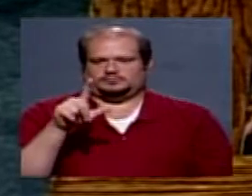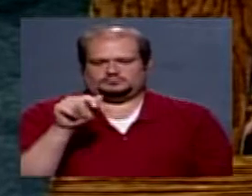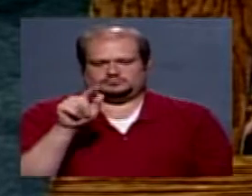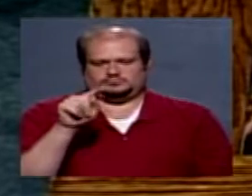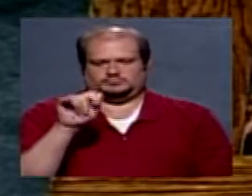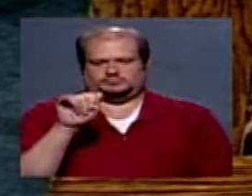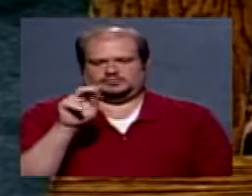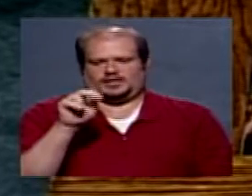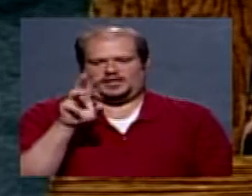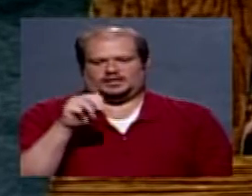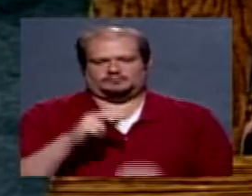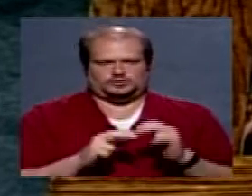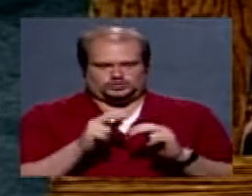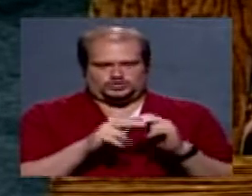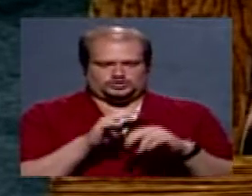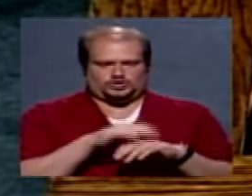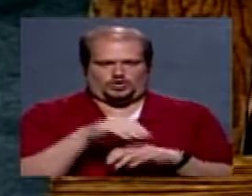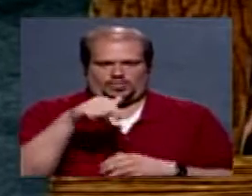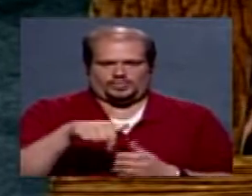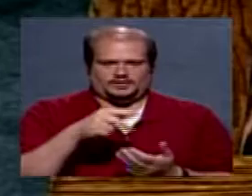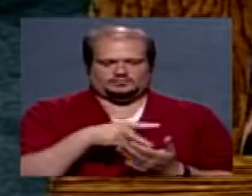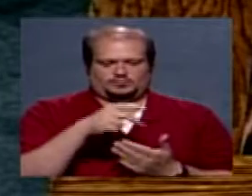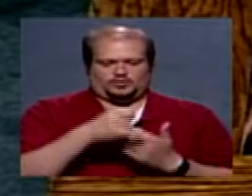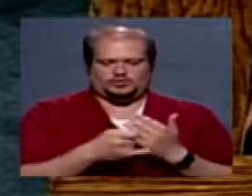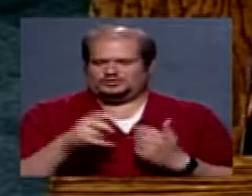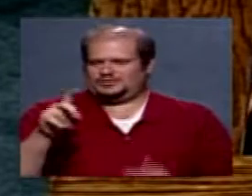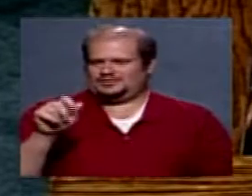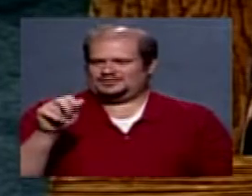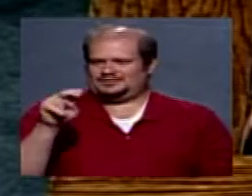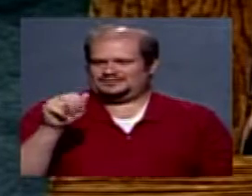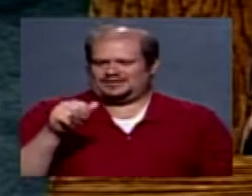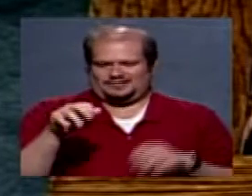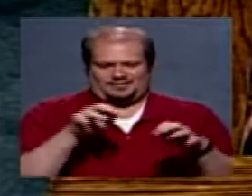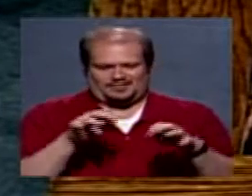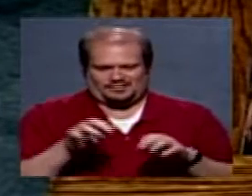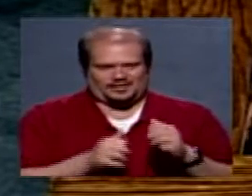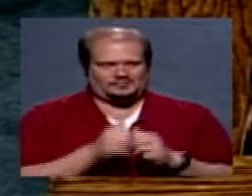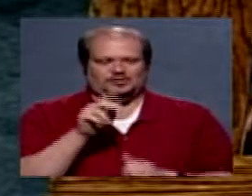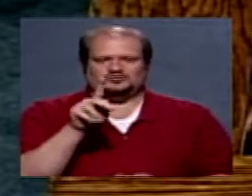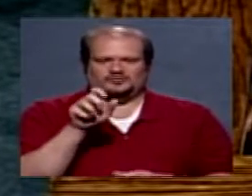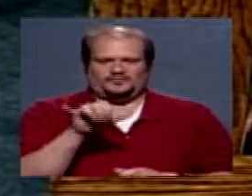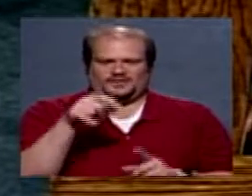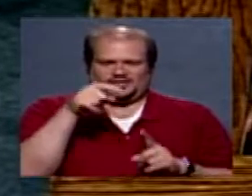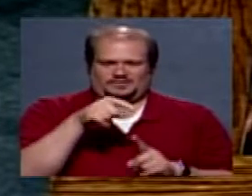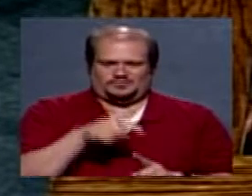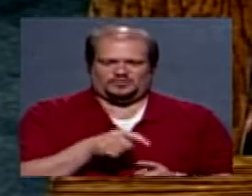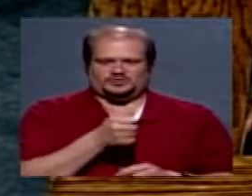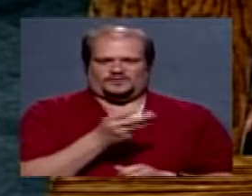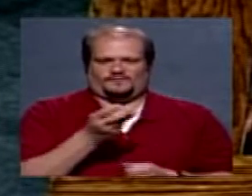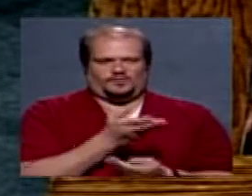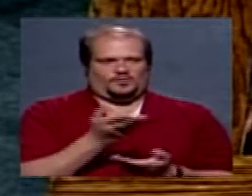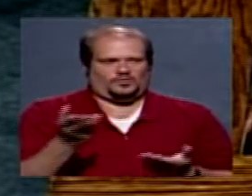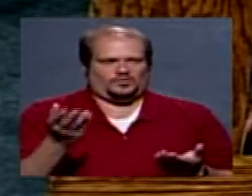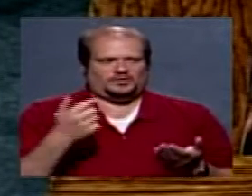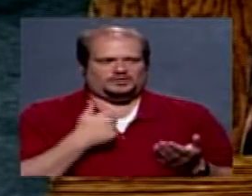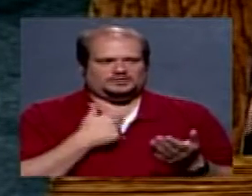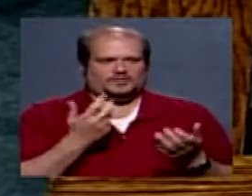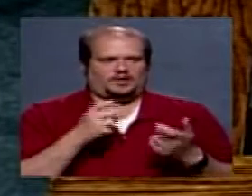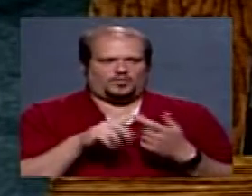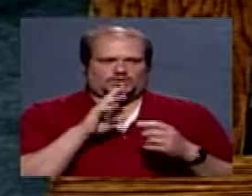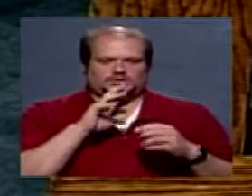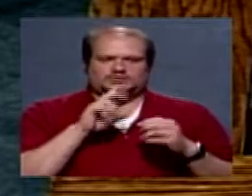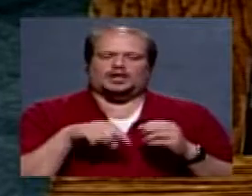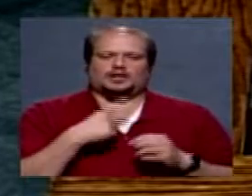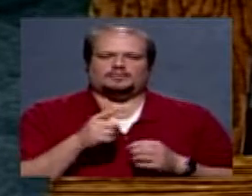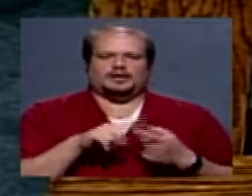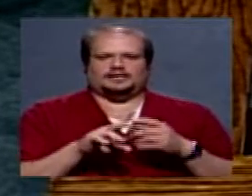Construction on this project today. I think Dana outlined most of the key points. There are a few things that I'd like to touch on